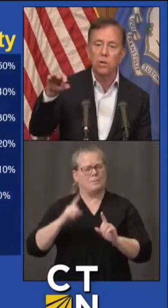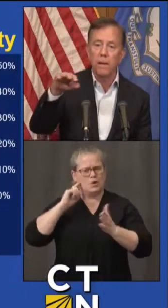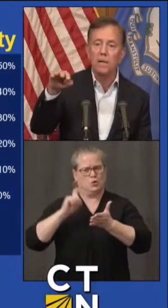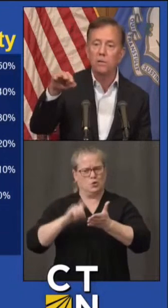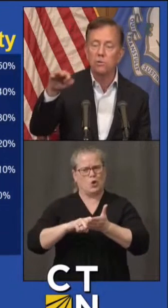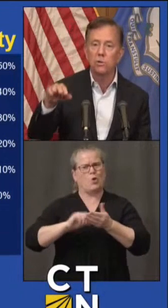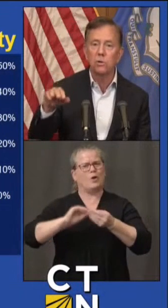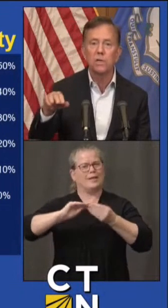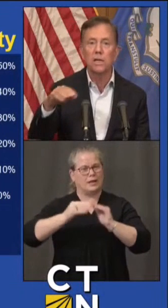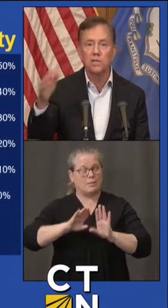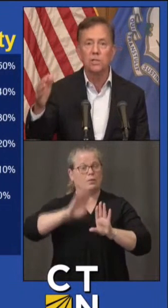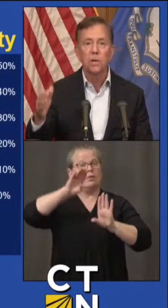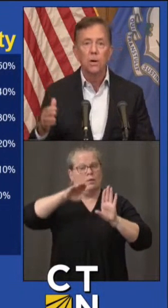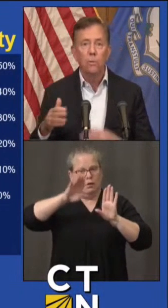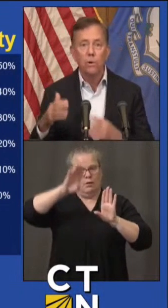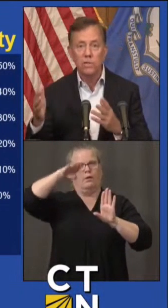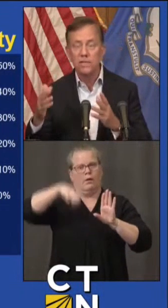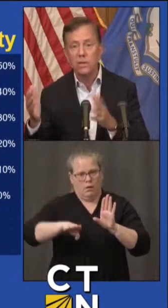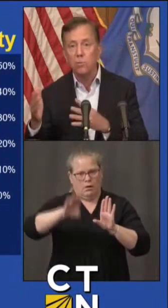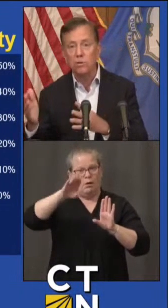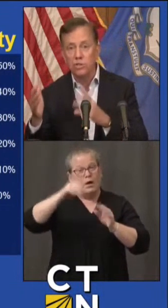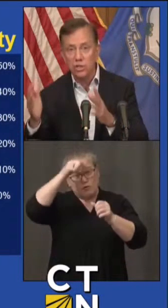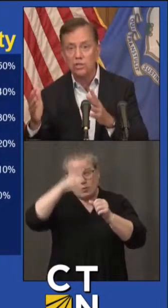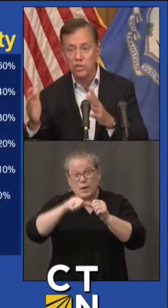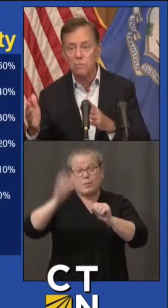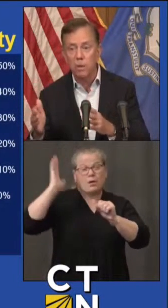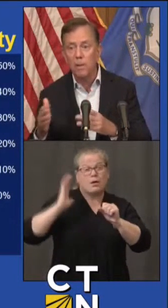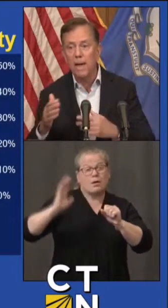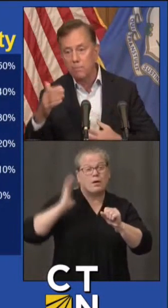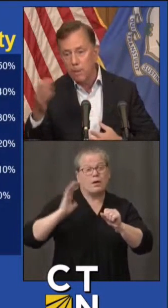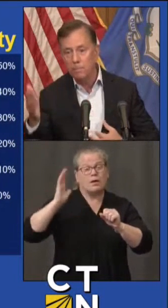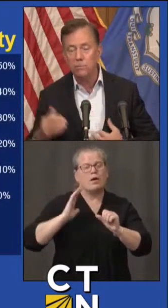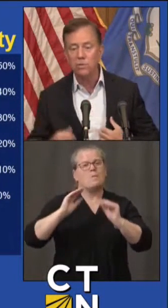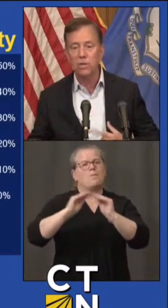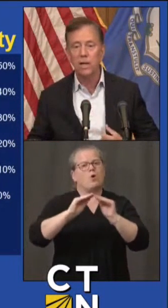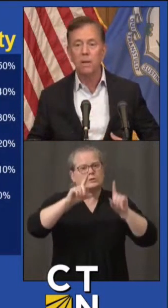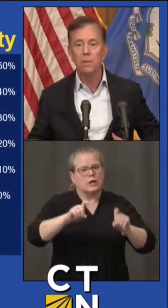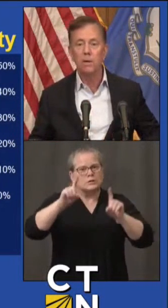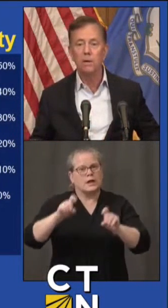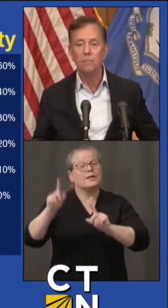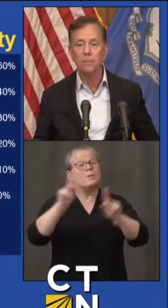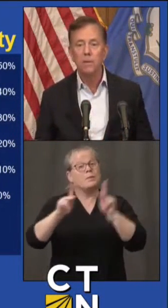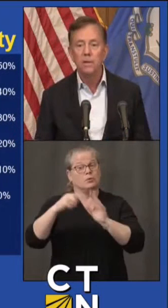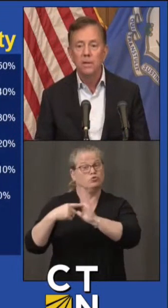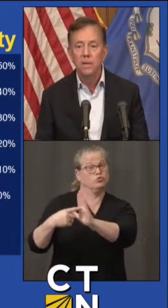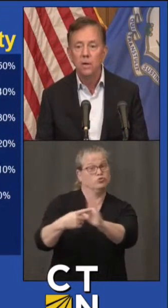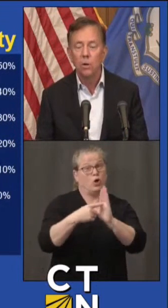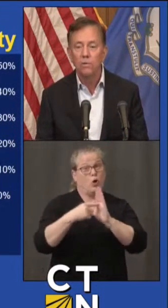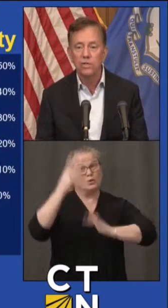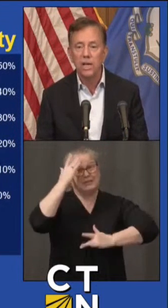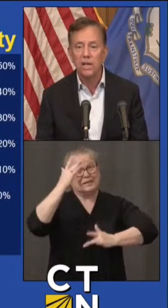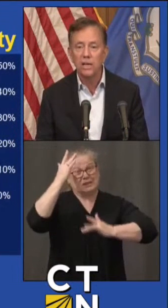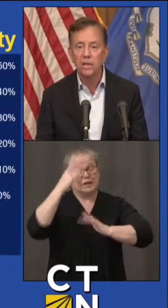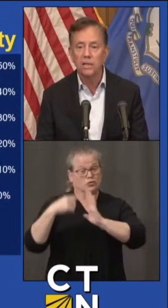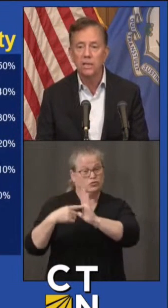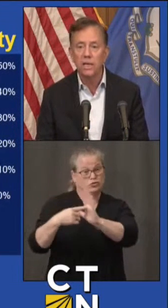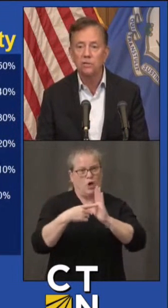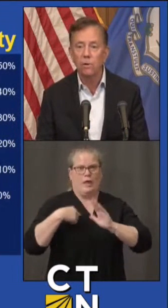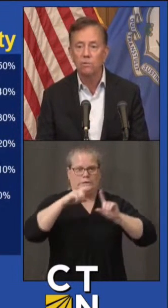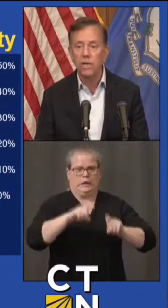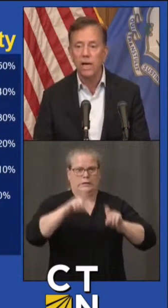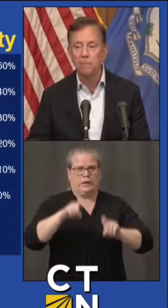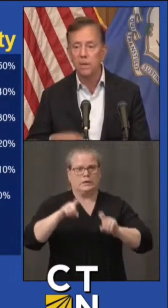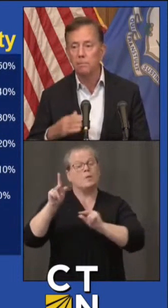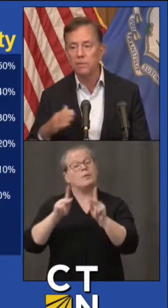noting back in those early days, we were testing more just symptomatic people, so that maybe overstated the nature of what